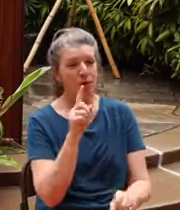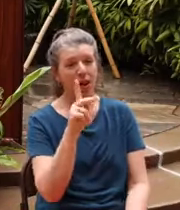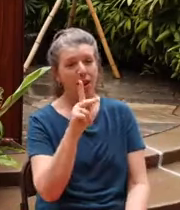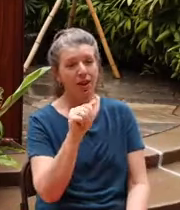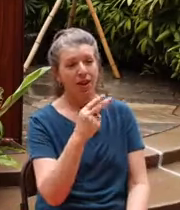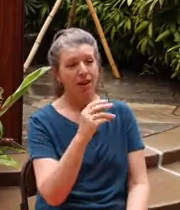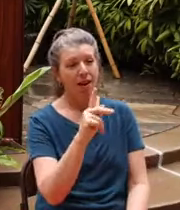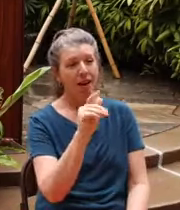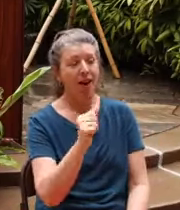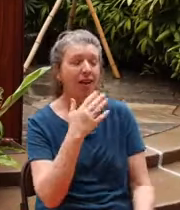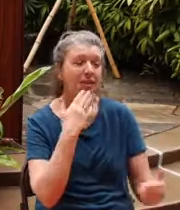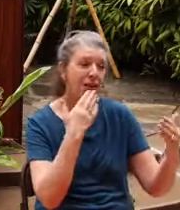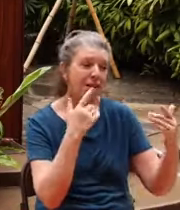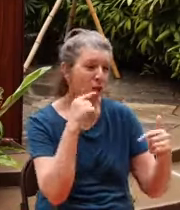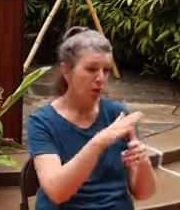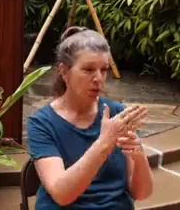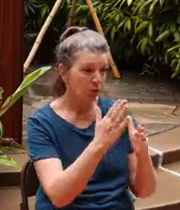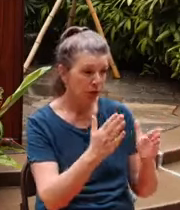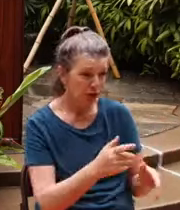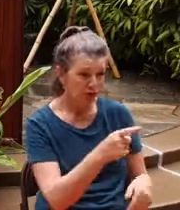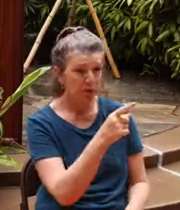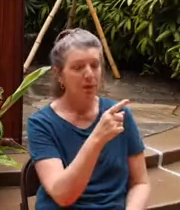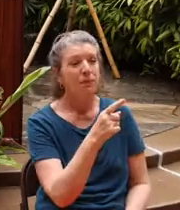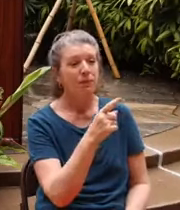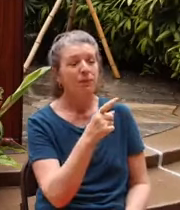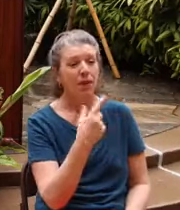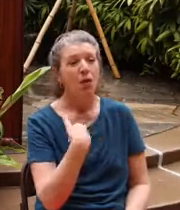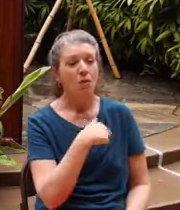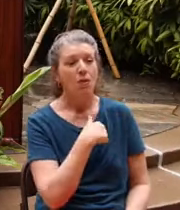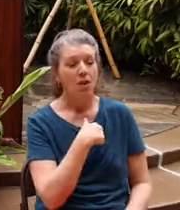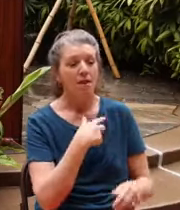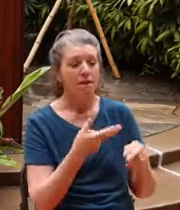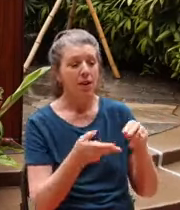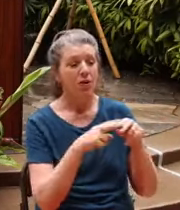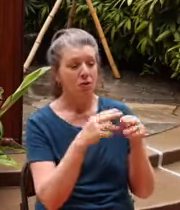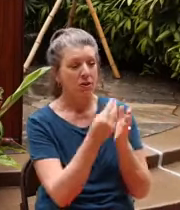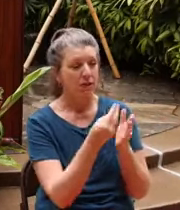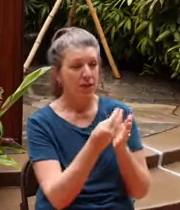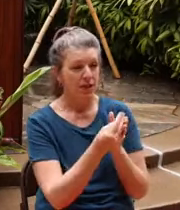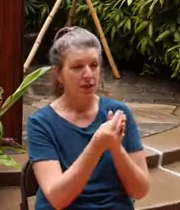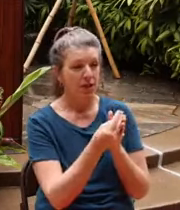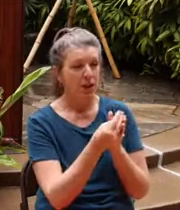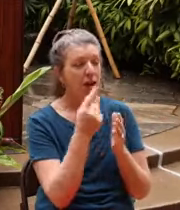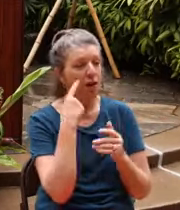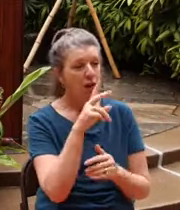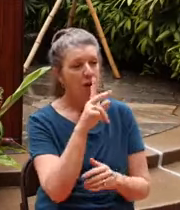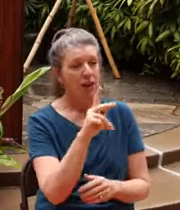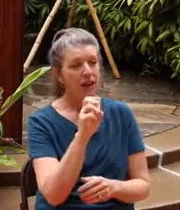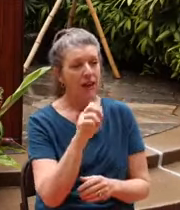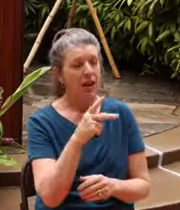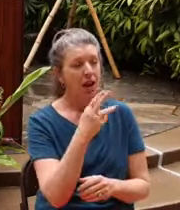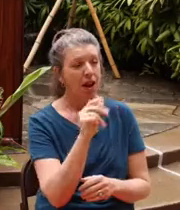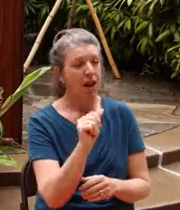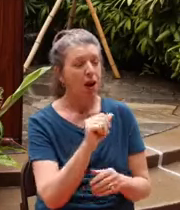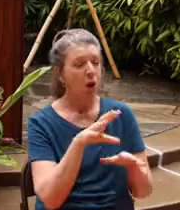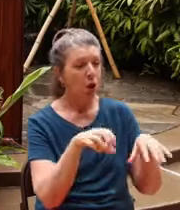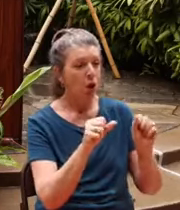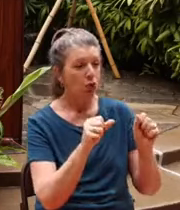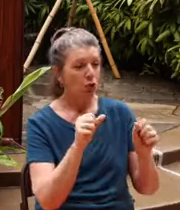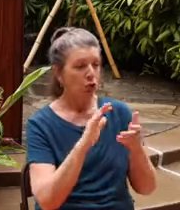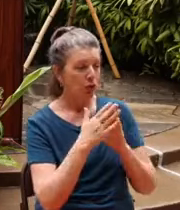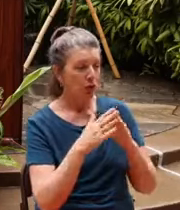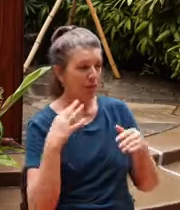a mahalo for your partnership, we have increased funding to the Kekaha Host Community Benefits Program.